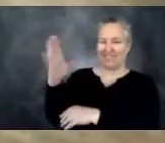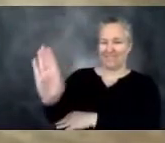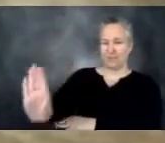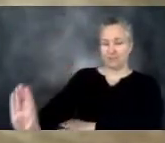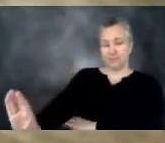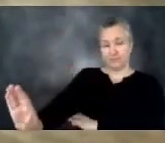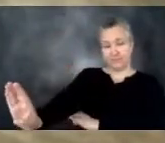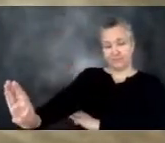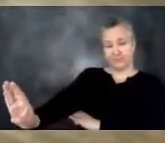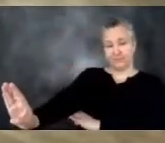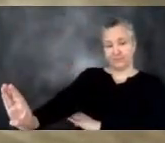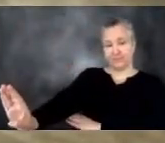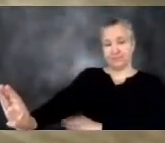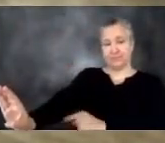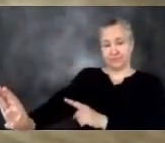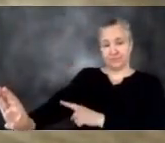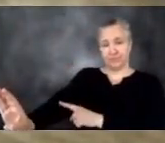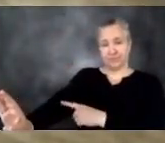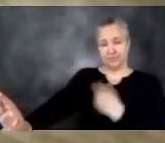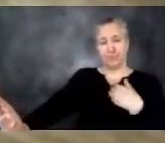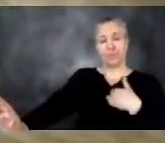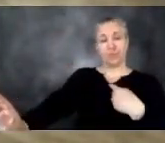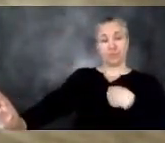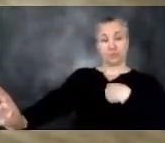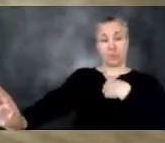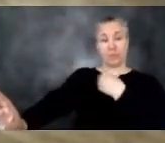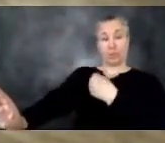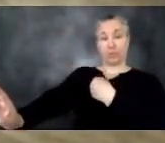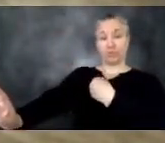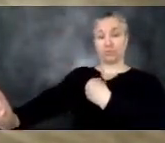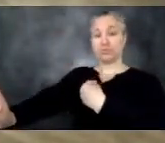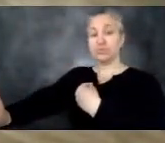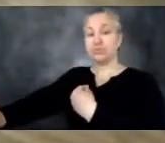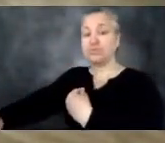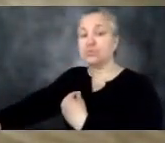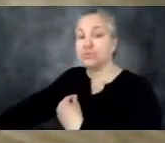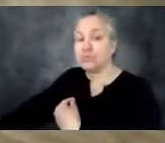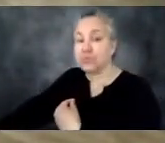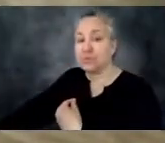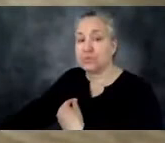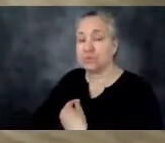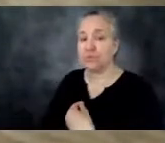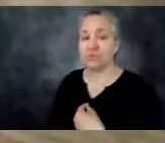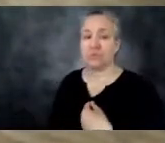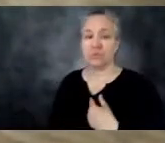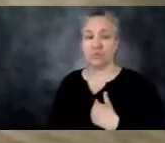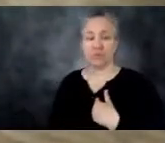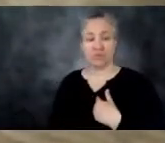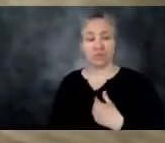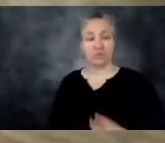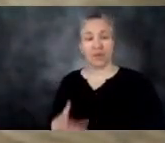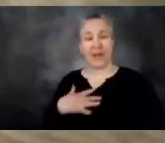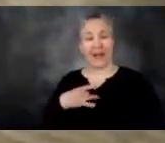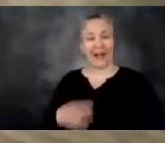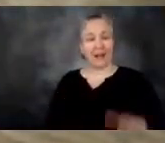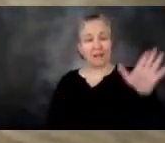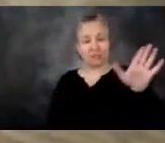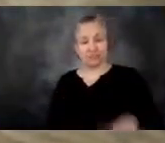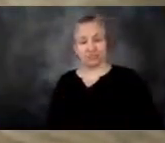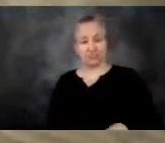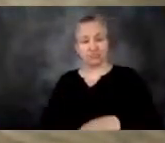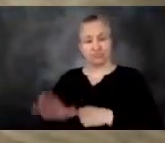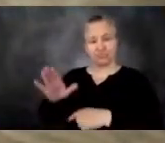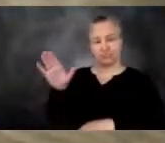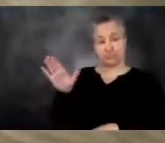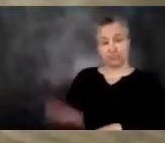Got one foot out in front of me. I'm lifting up my chest, and I'm going to slightly bring my chest forward to my leg. I personally like to put one hand on the leg